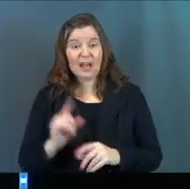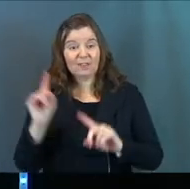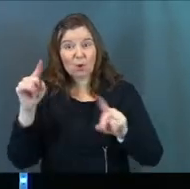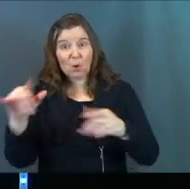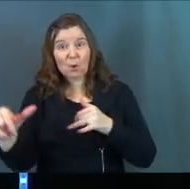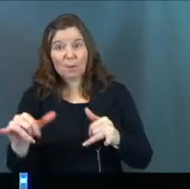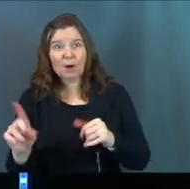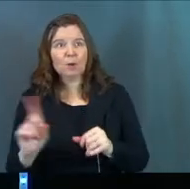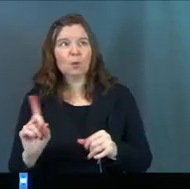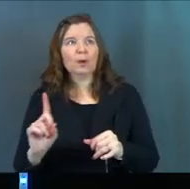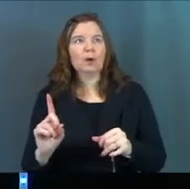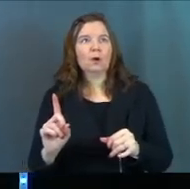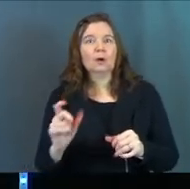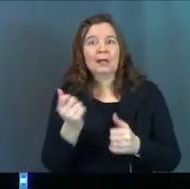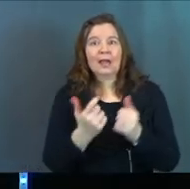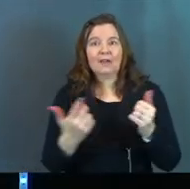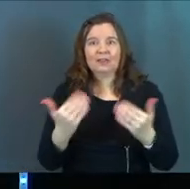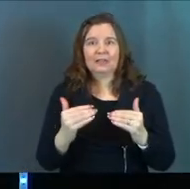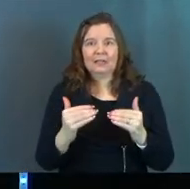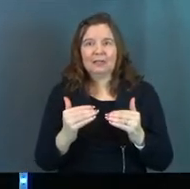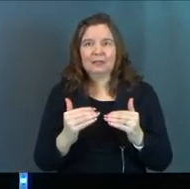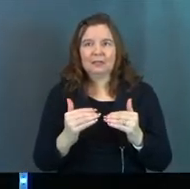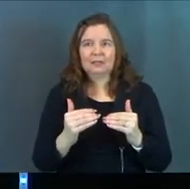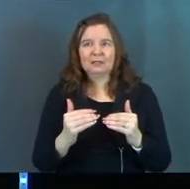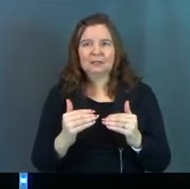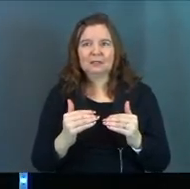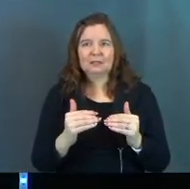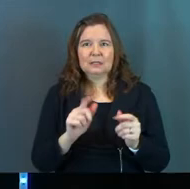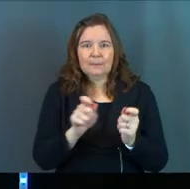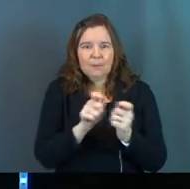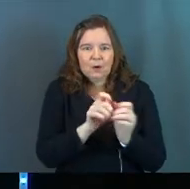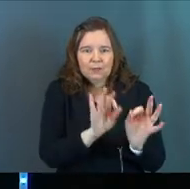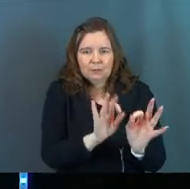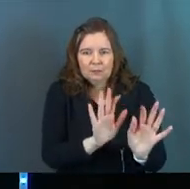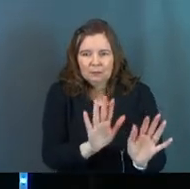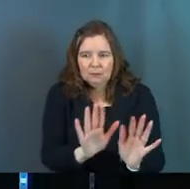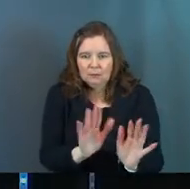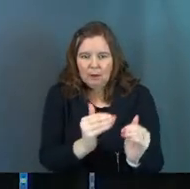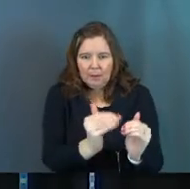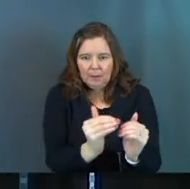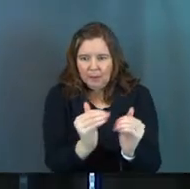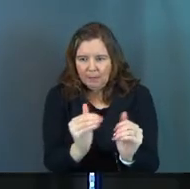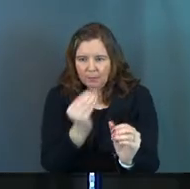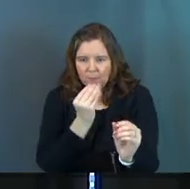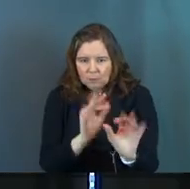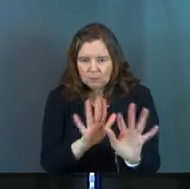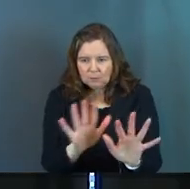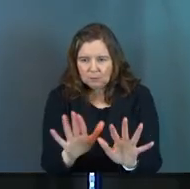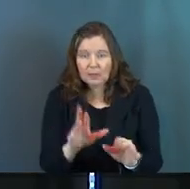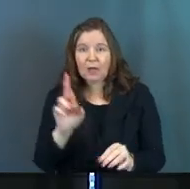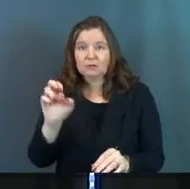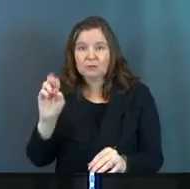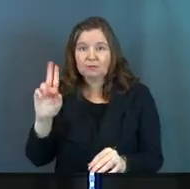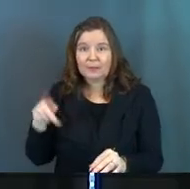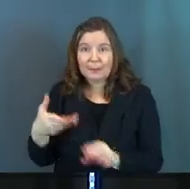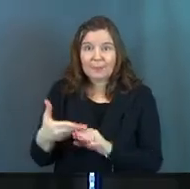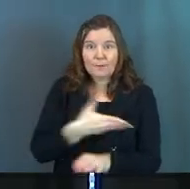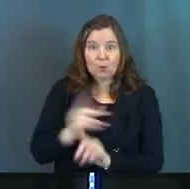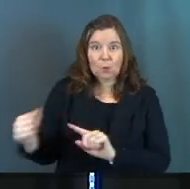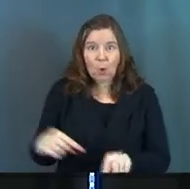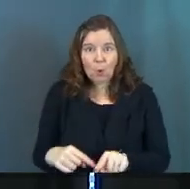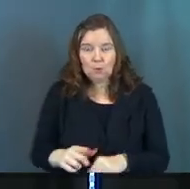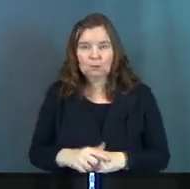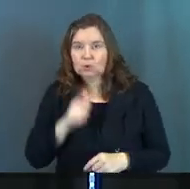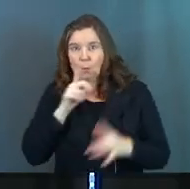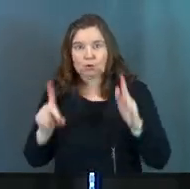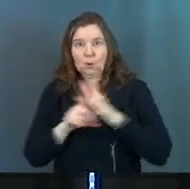Have you been to the parties where everything is just so? And there's only so much food, and you better RSVP ahead of time. And